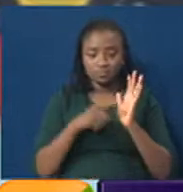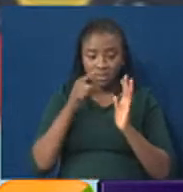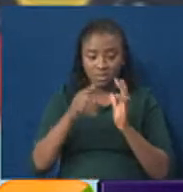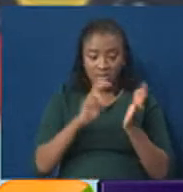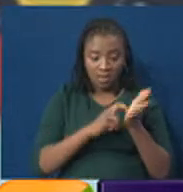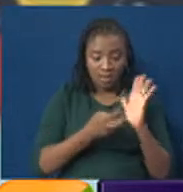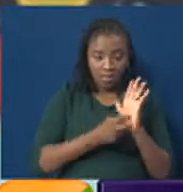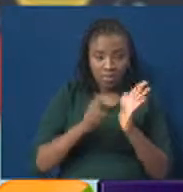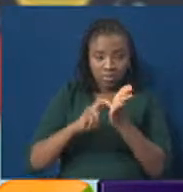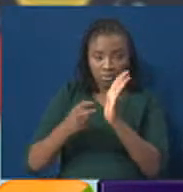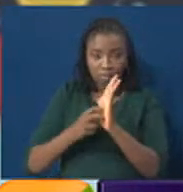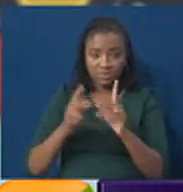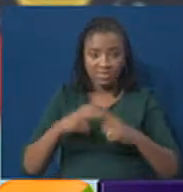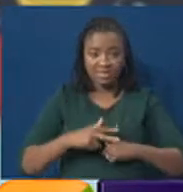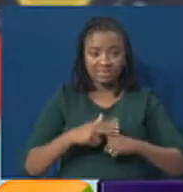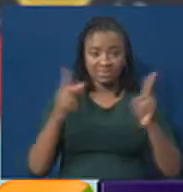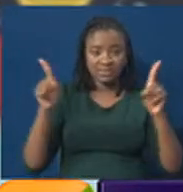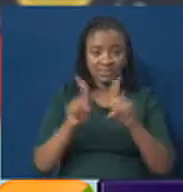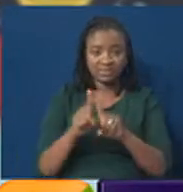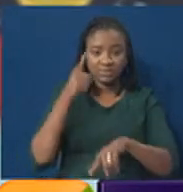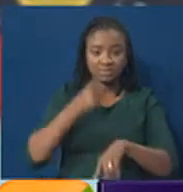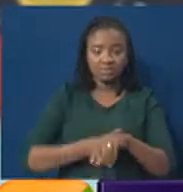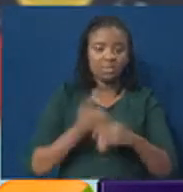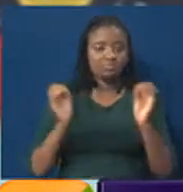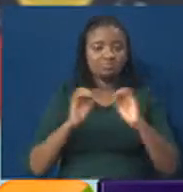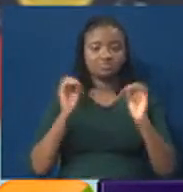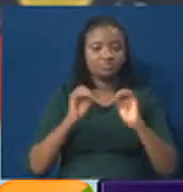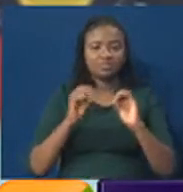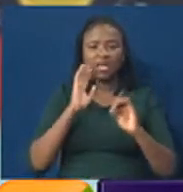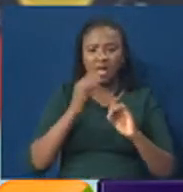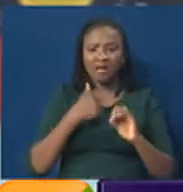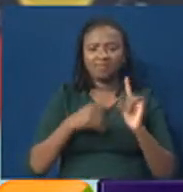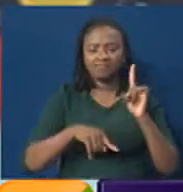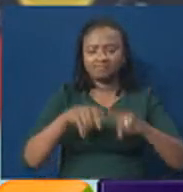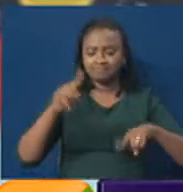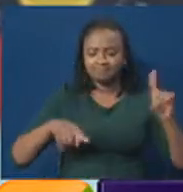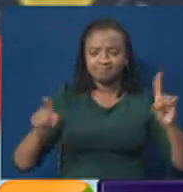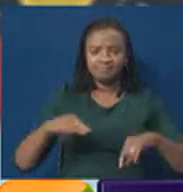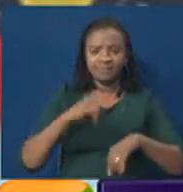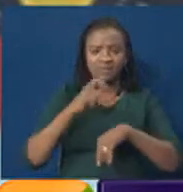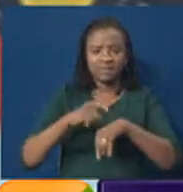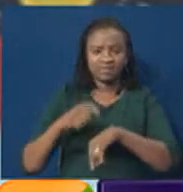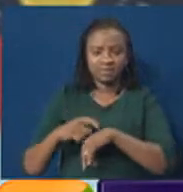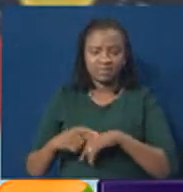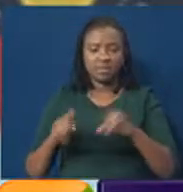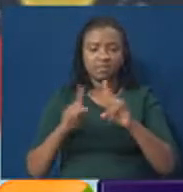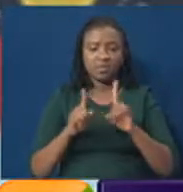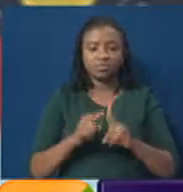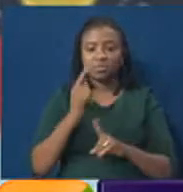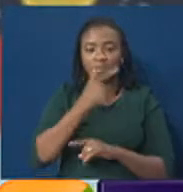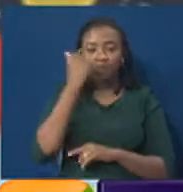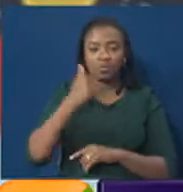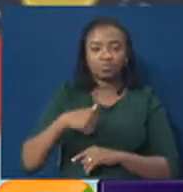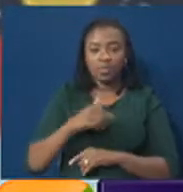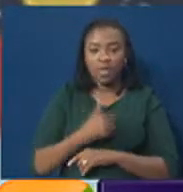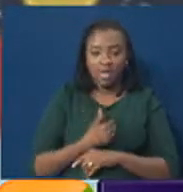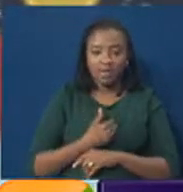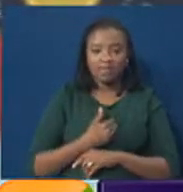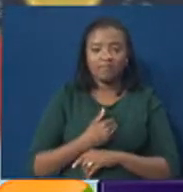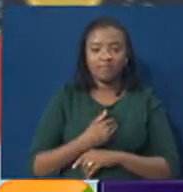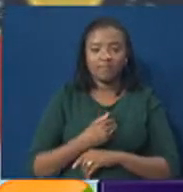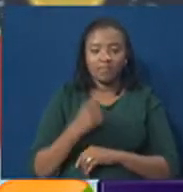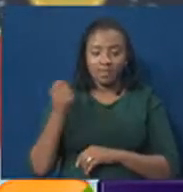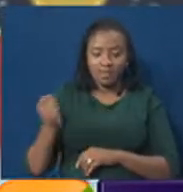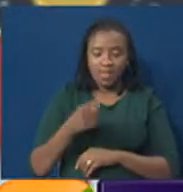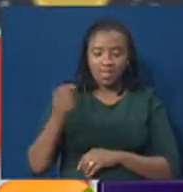time. So they'll be starting at different stages. So that, and since we have monthly levy